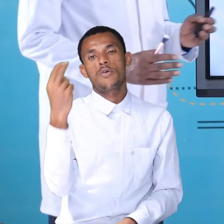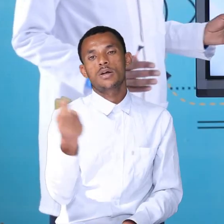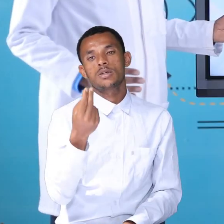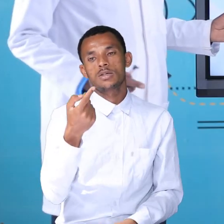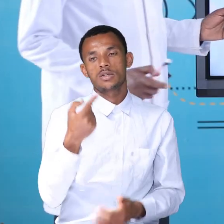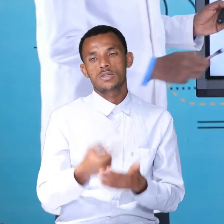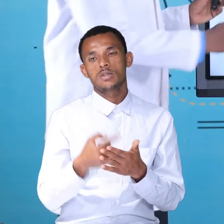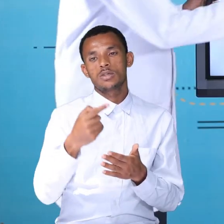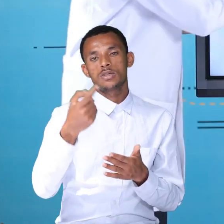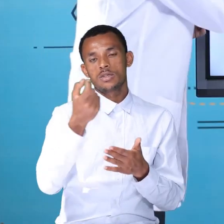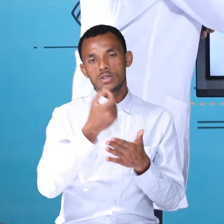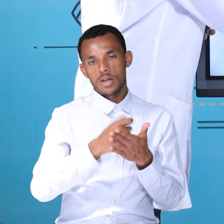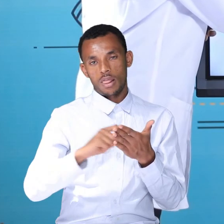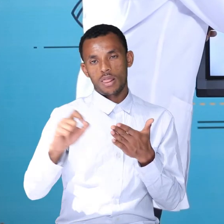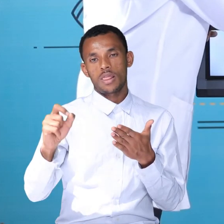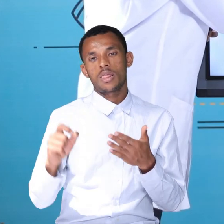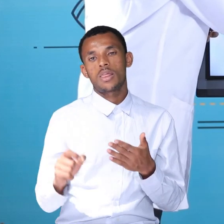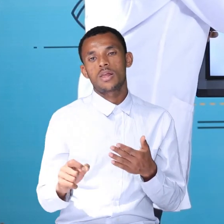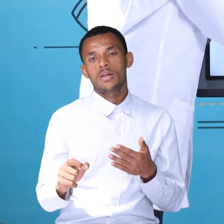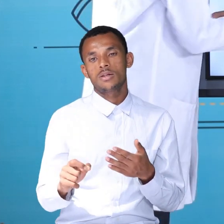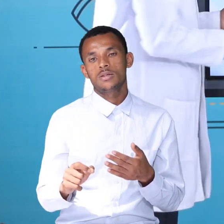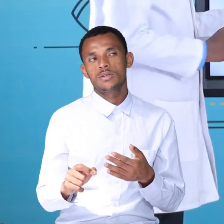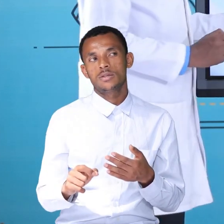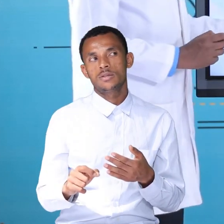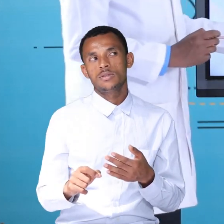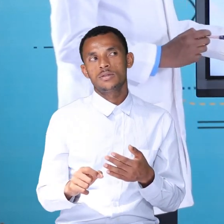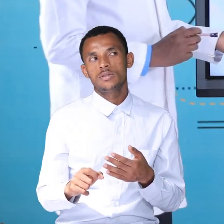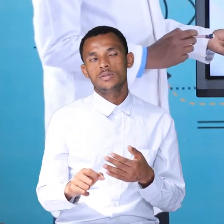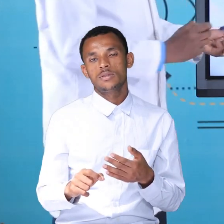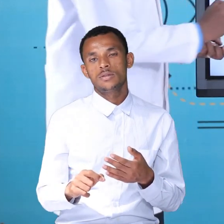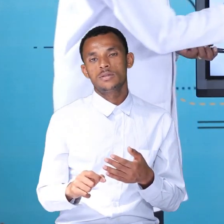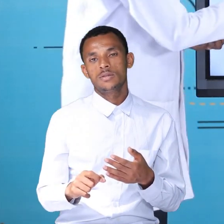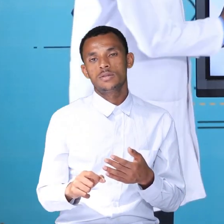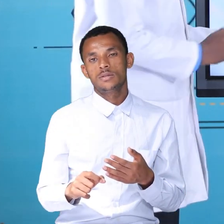of the function? This could be written as, you have